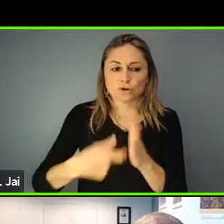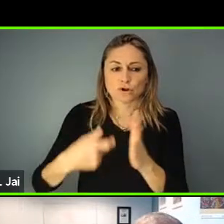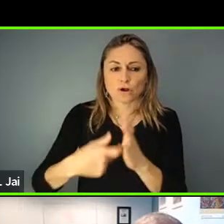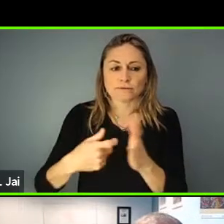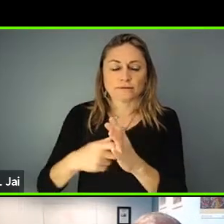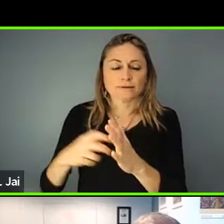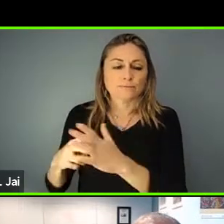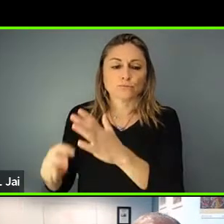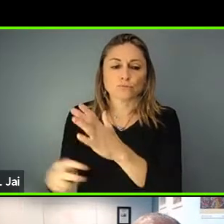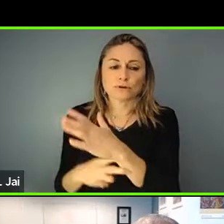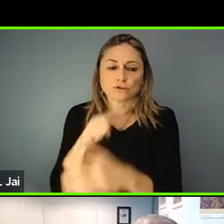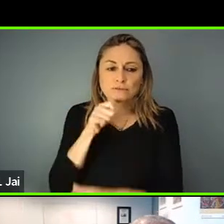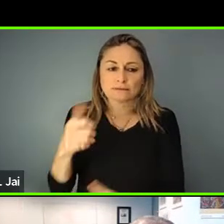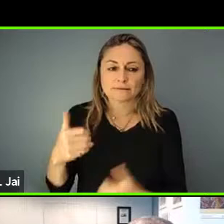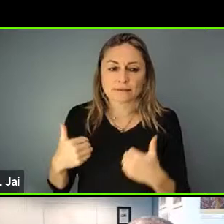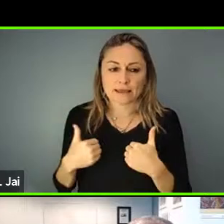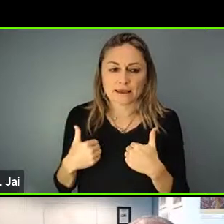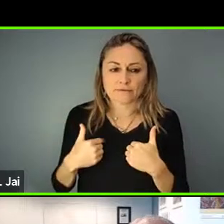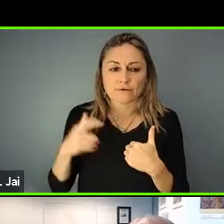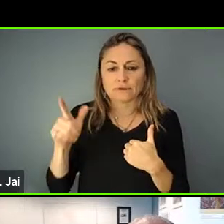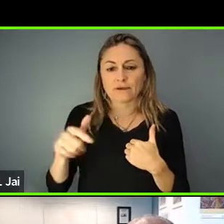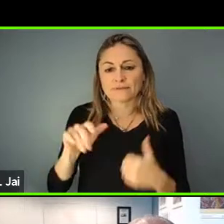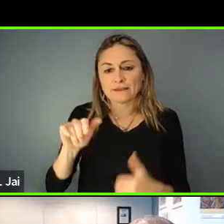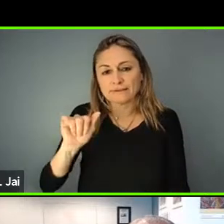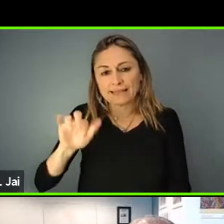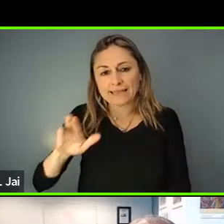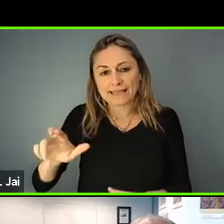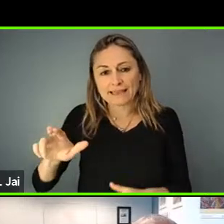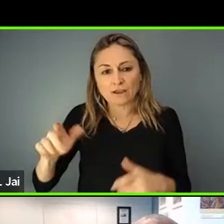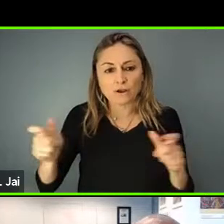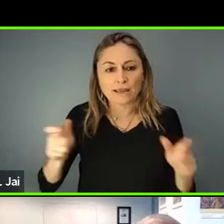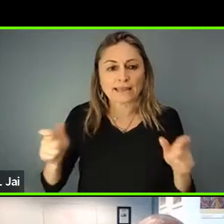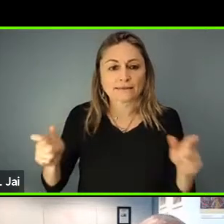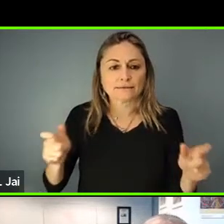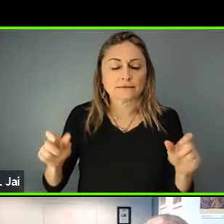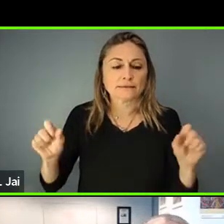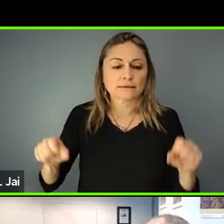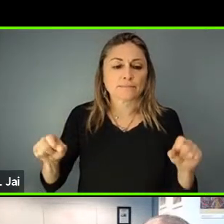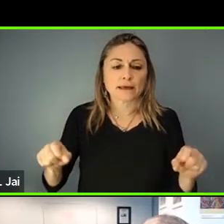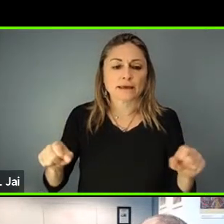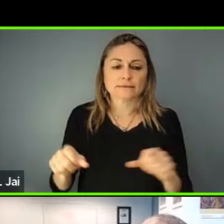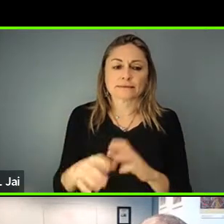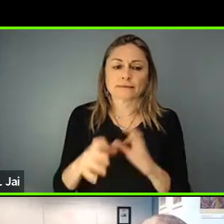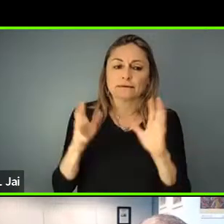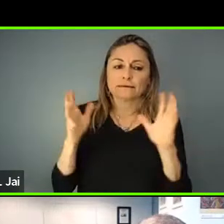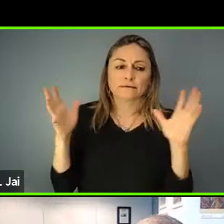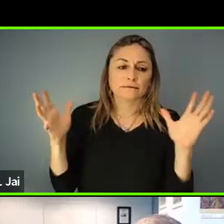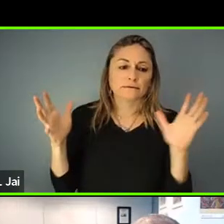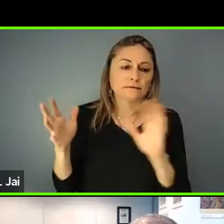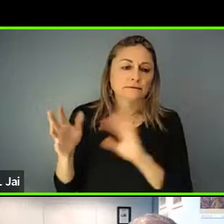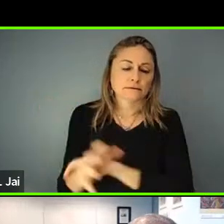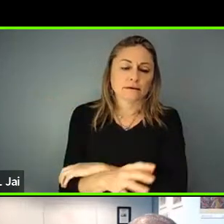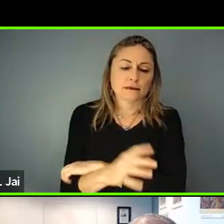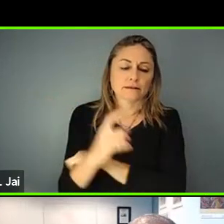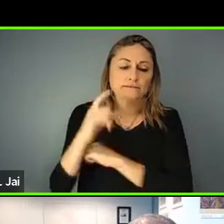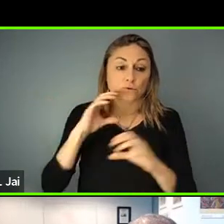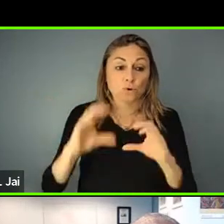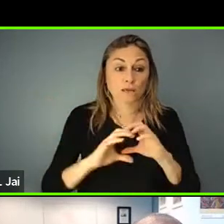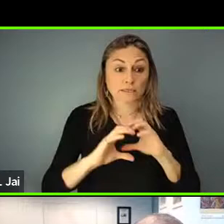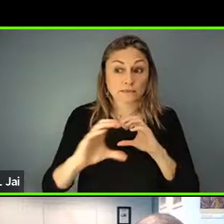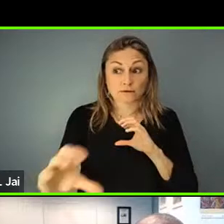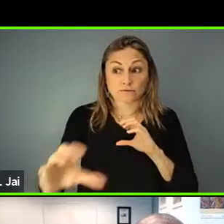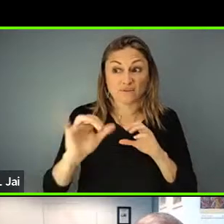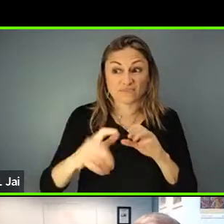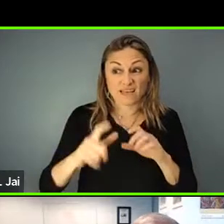bridge doesn't have. You have to have air handling capacity, and for a tunnel of this